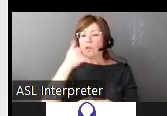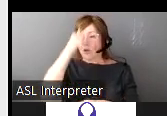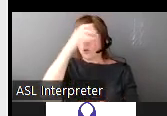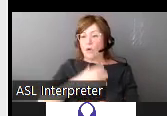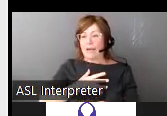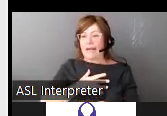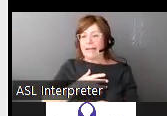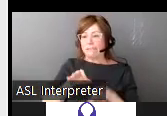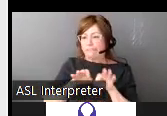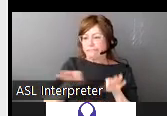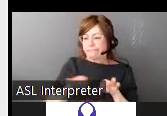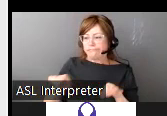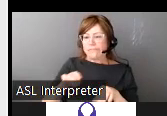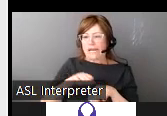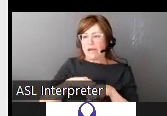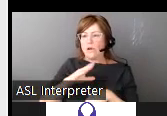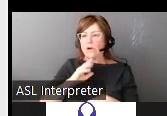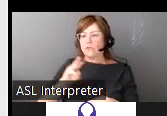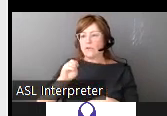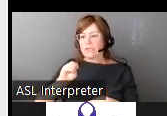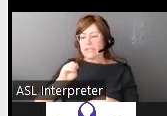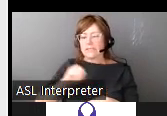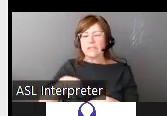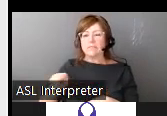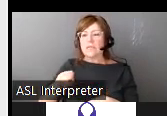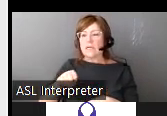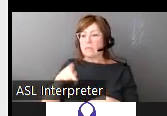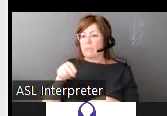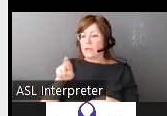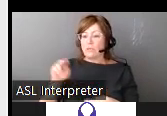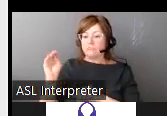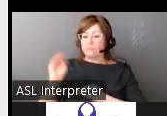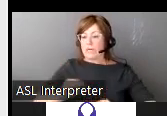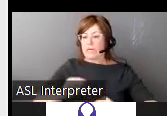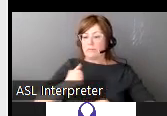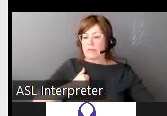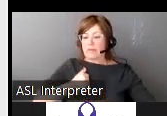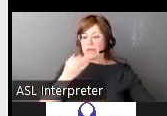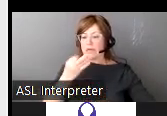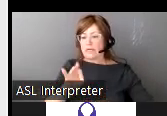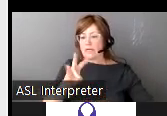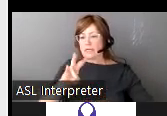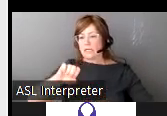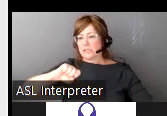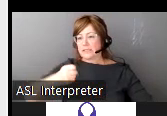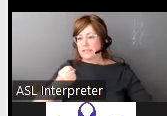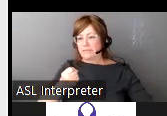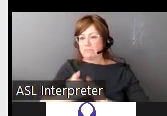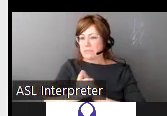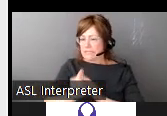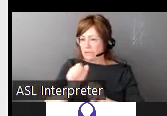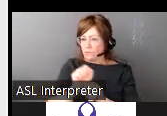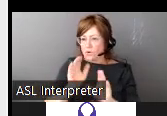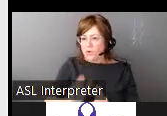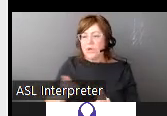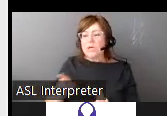late 60s and he was a permanent resident. He came to Canada in the late 1970s as a skilled worker. He